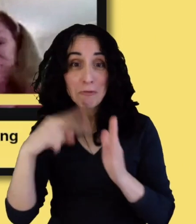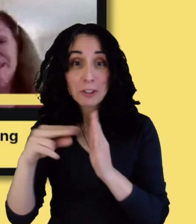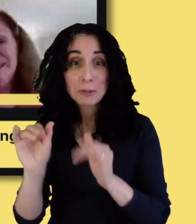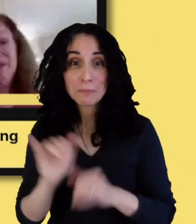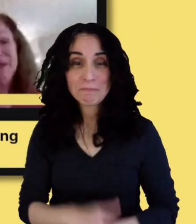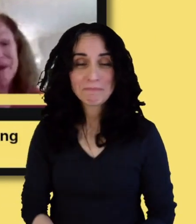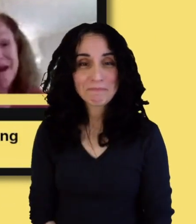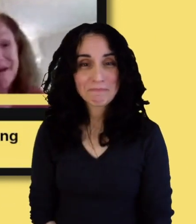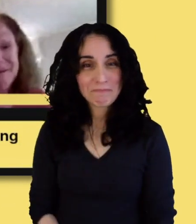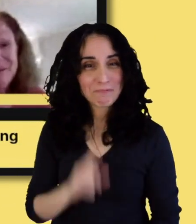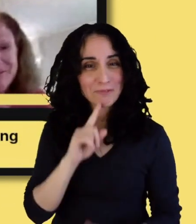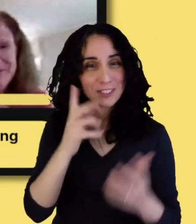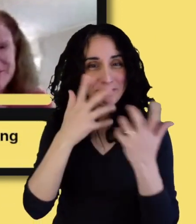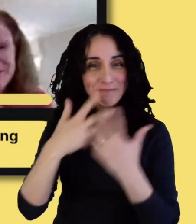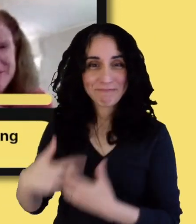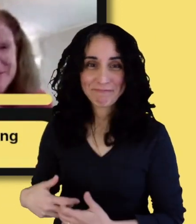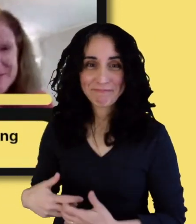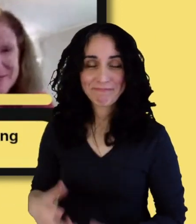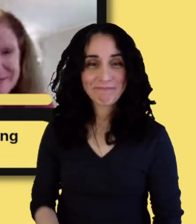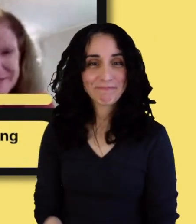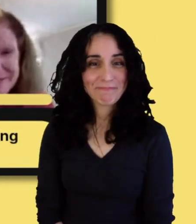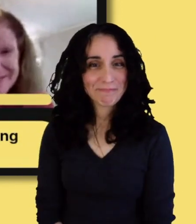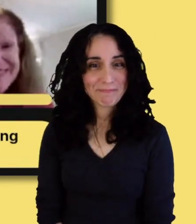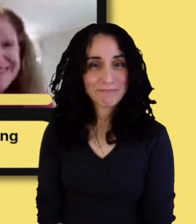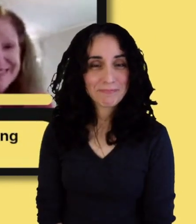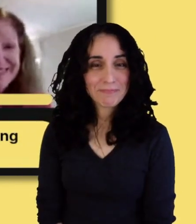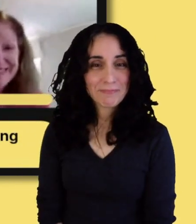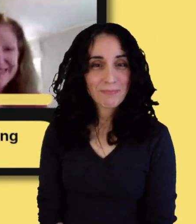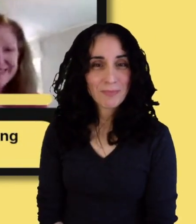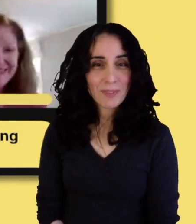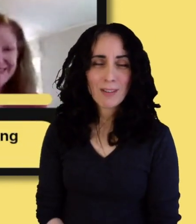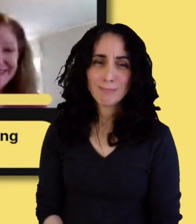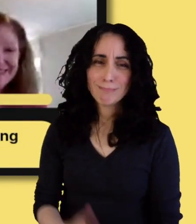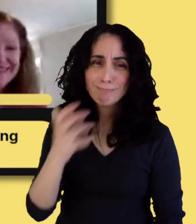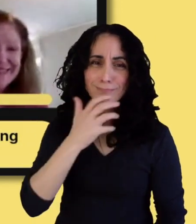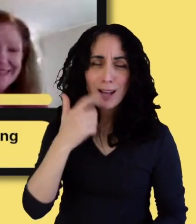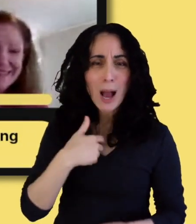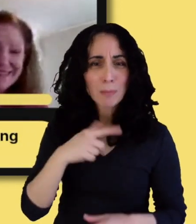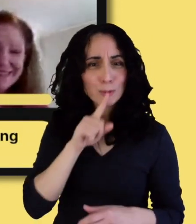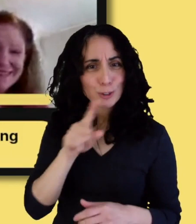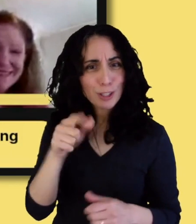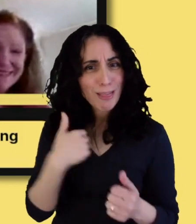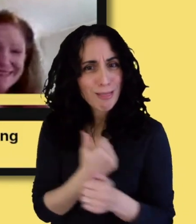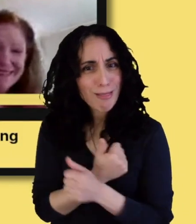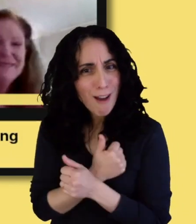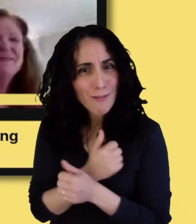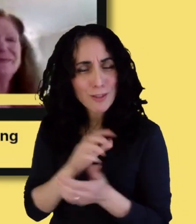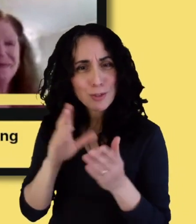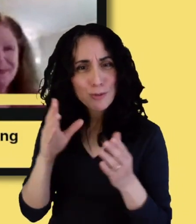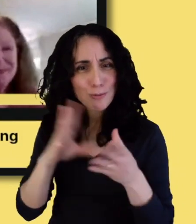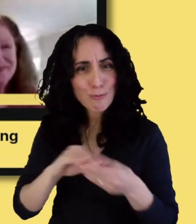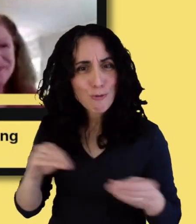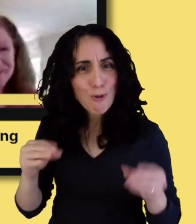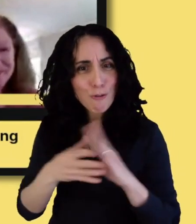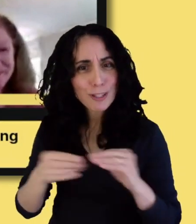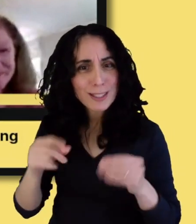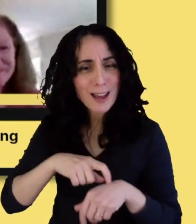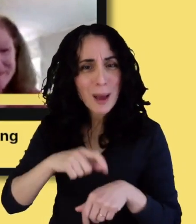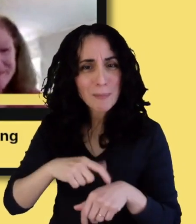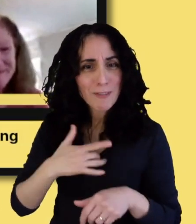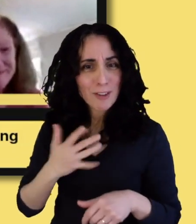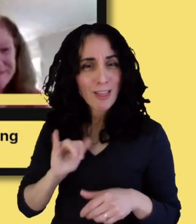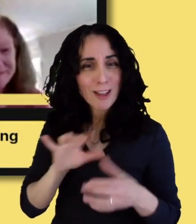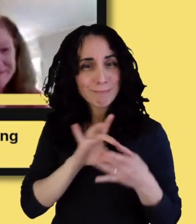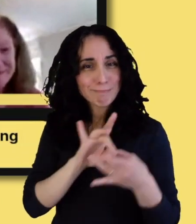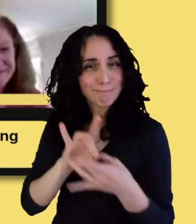it really works out very well. That's awesome. I'm sure they love that. Story time and feeling like they're